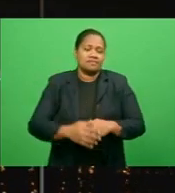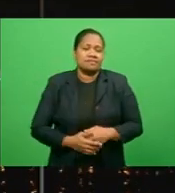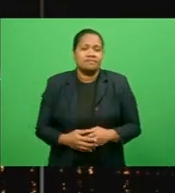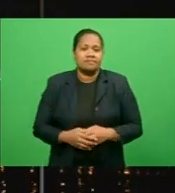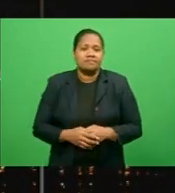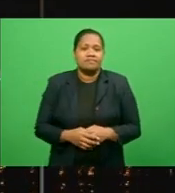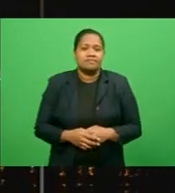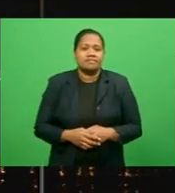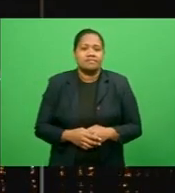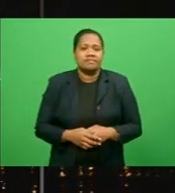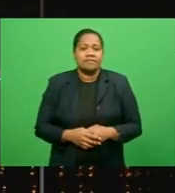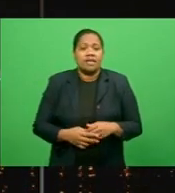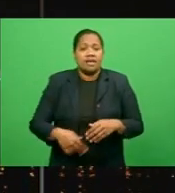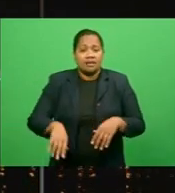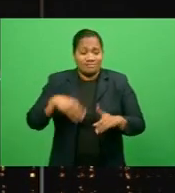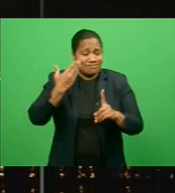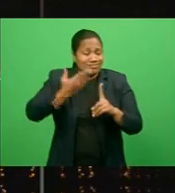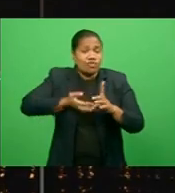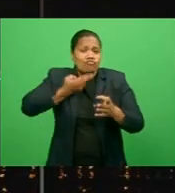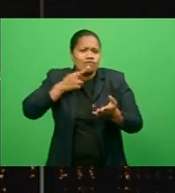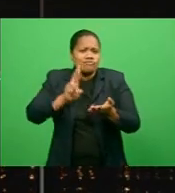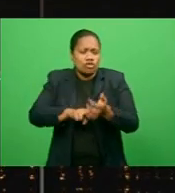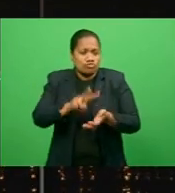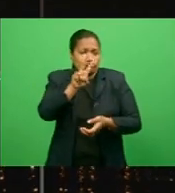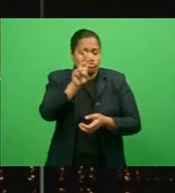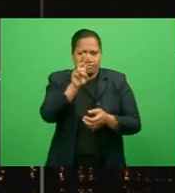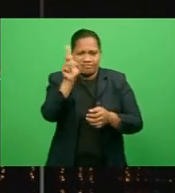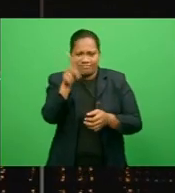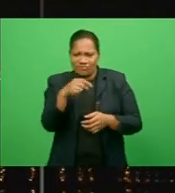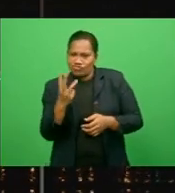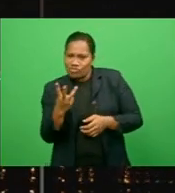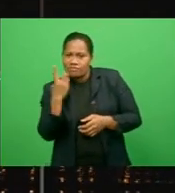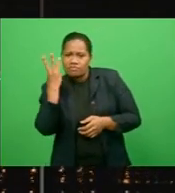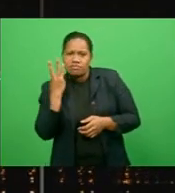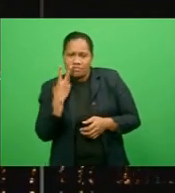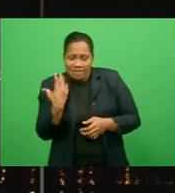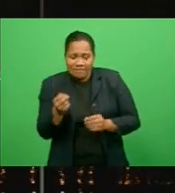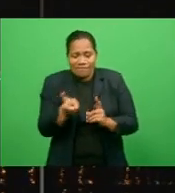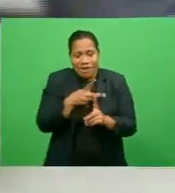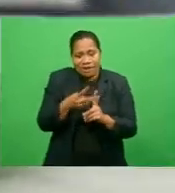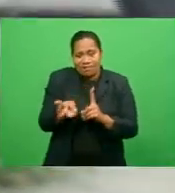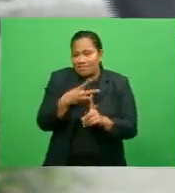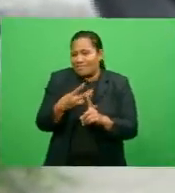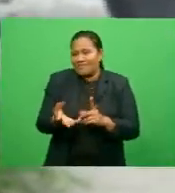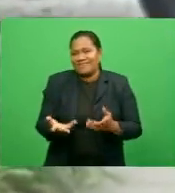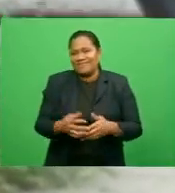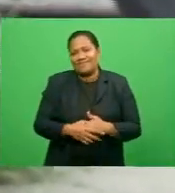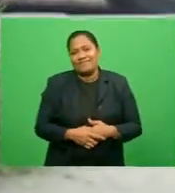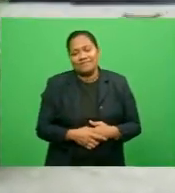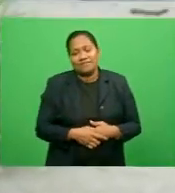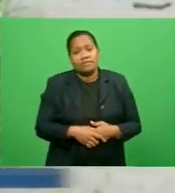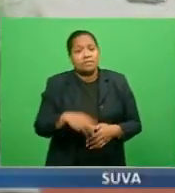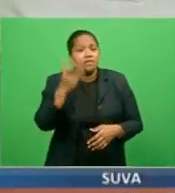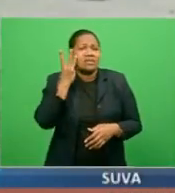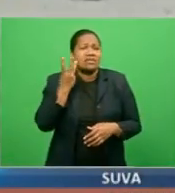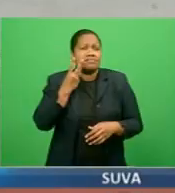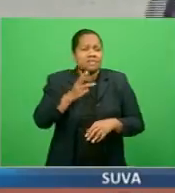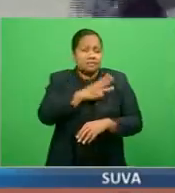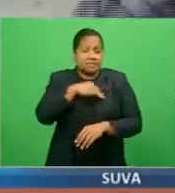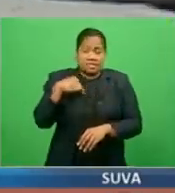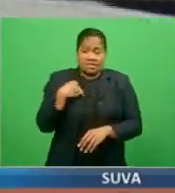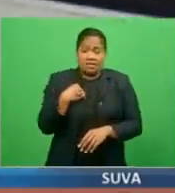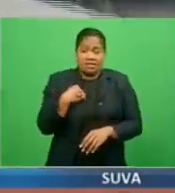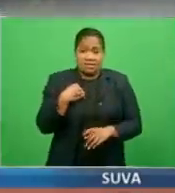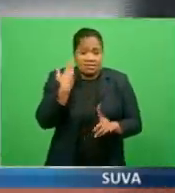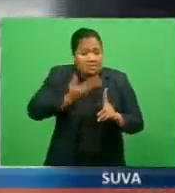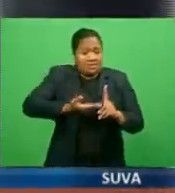Apanisa Wangarandovu reports 2 out of 3 women have suffered some form of violence. Women's Minister Meriseni